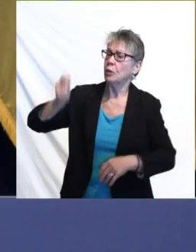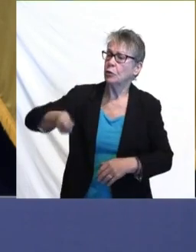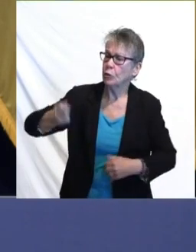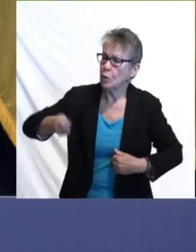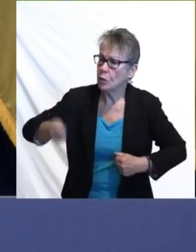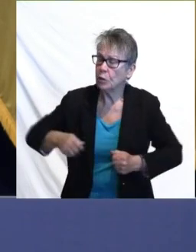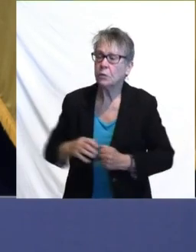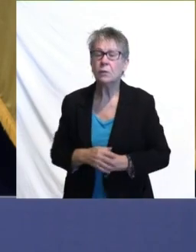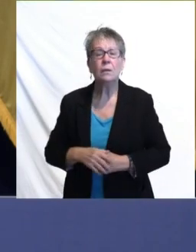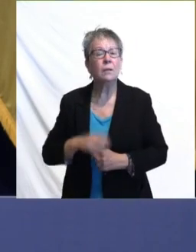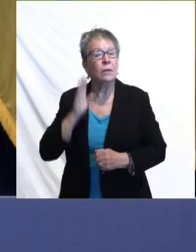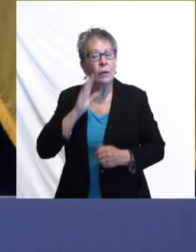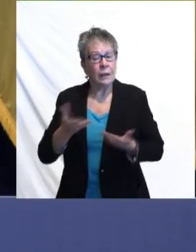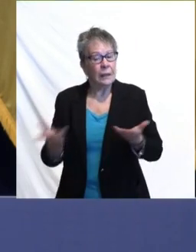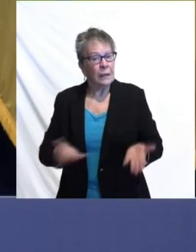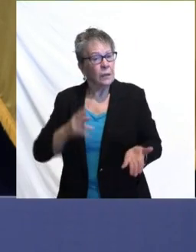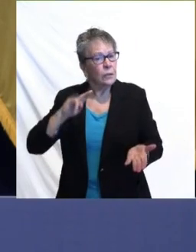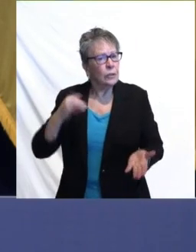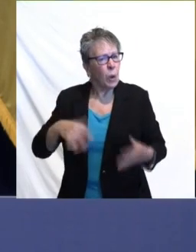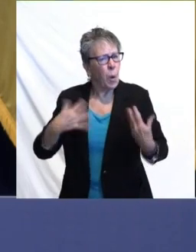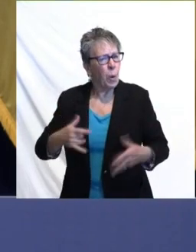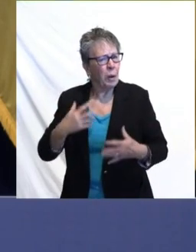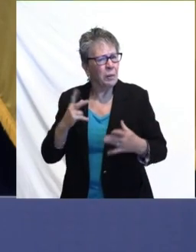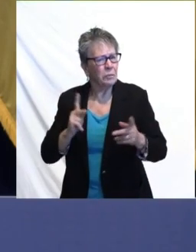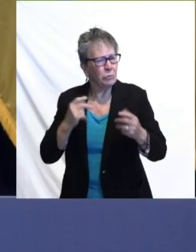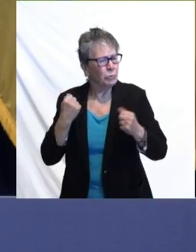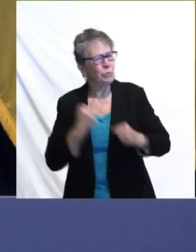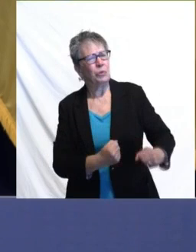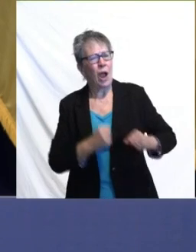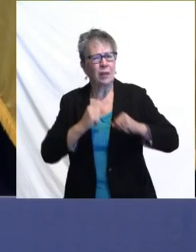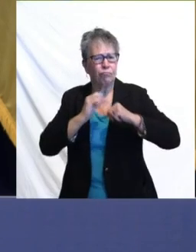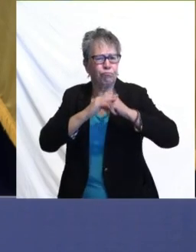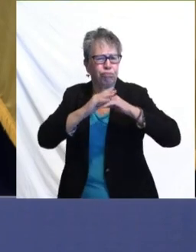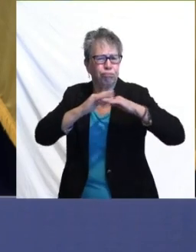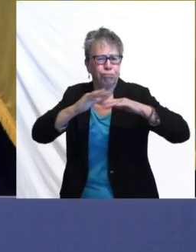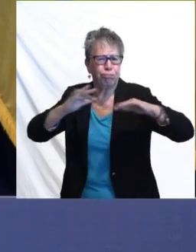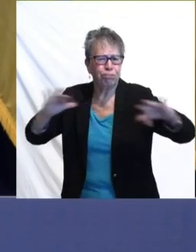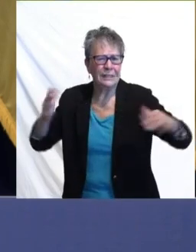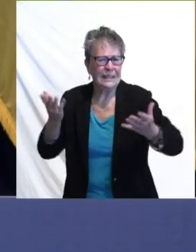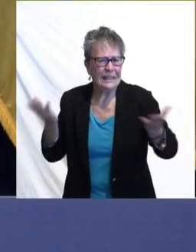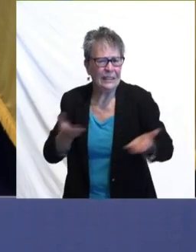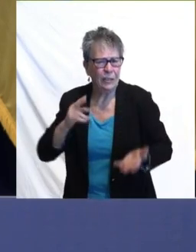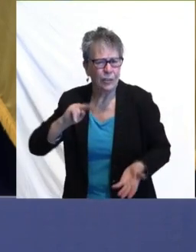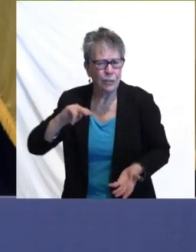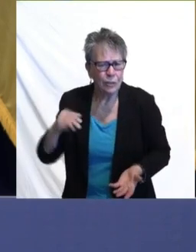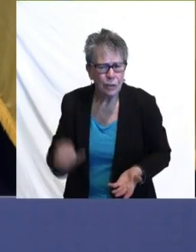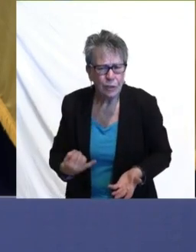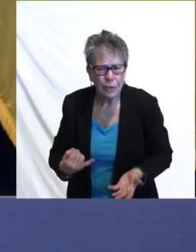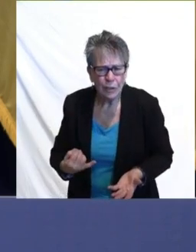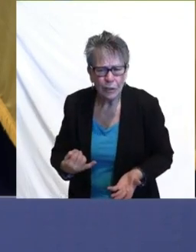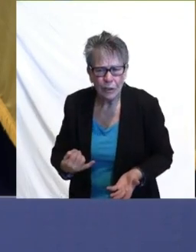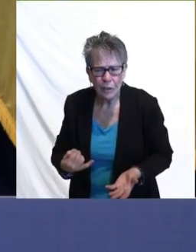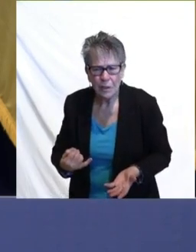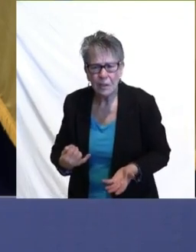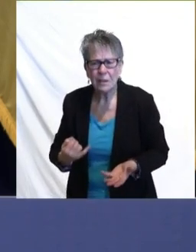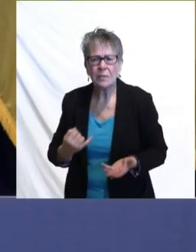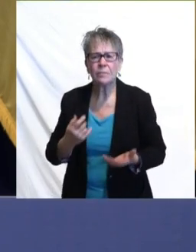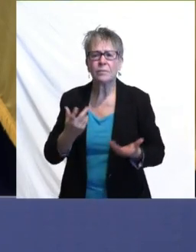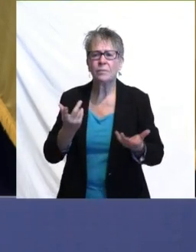proud of, but we need to continue to make more progress, and we will. Rachel Weiner-Apter is an outstanding